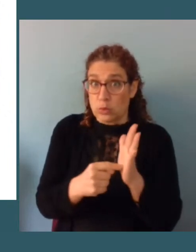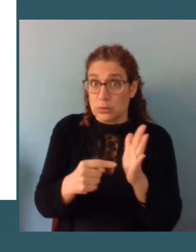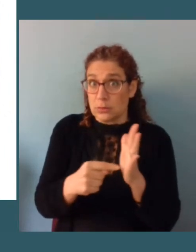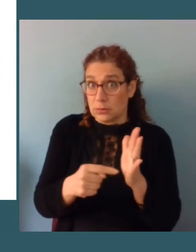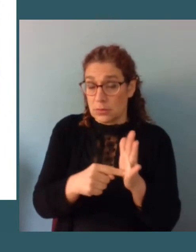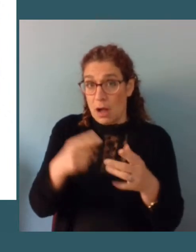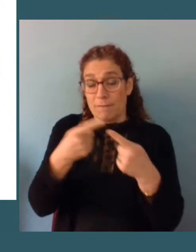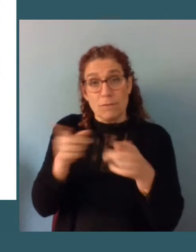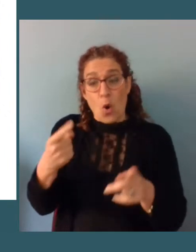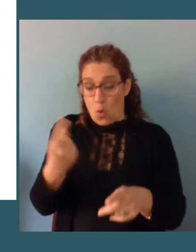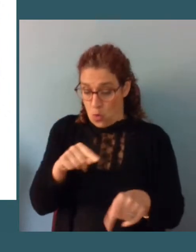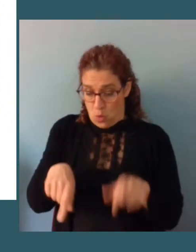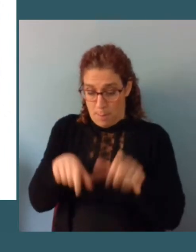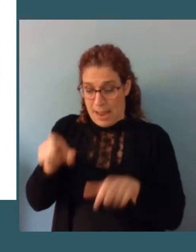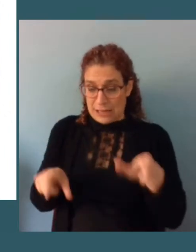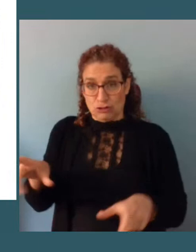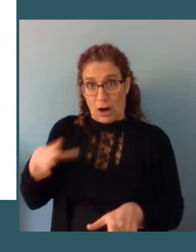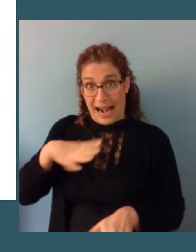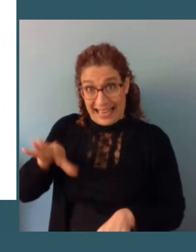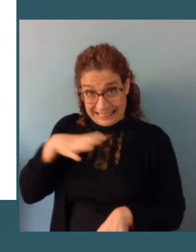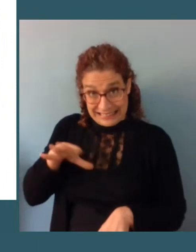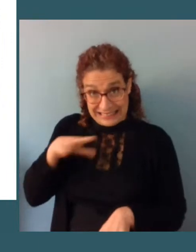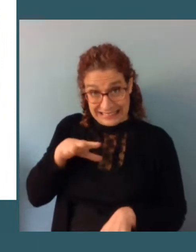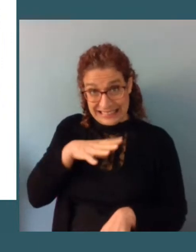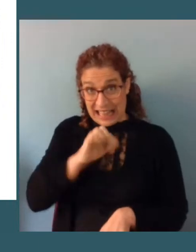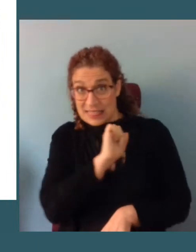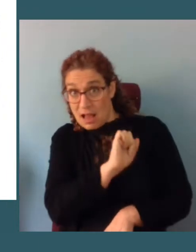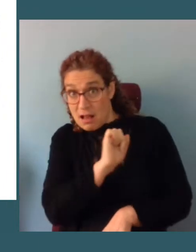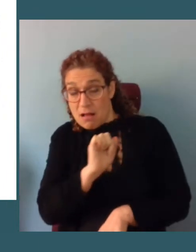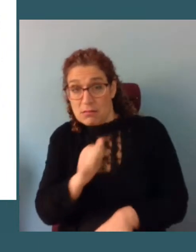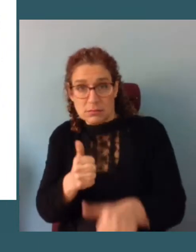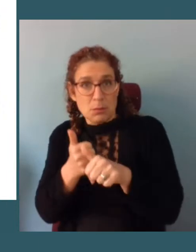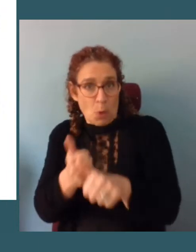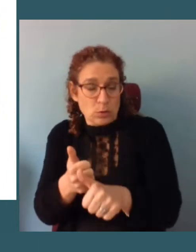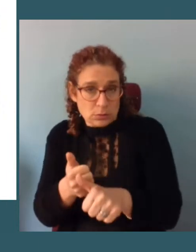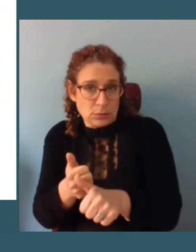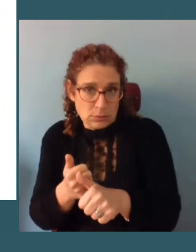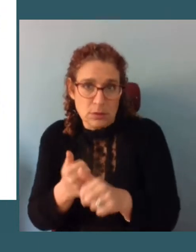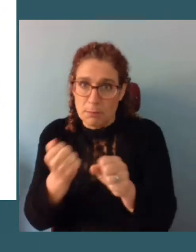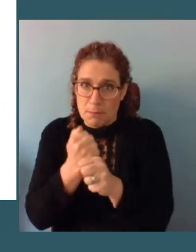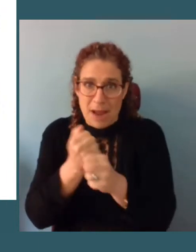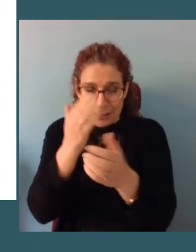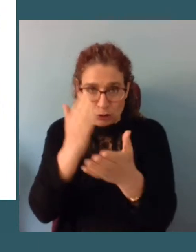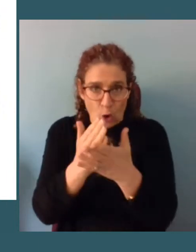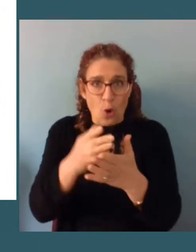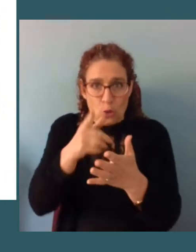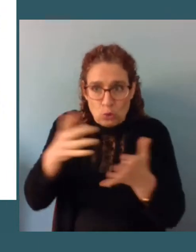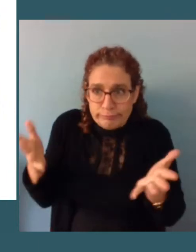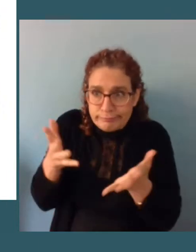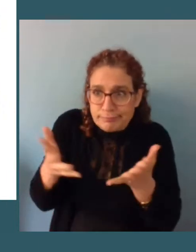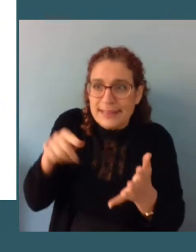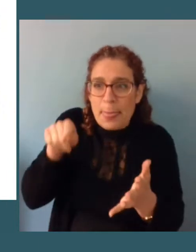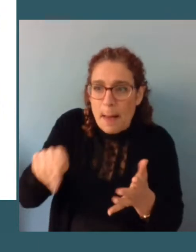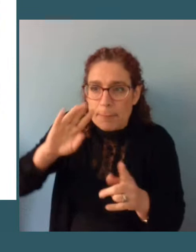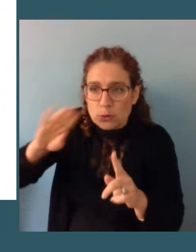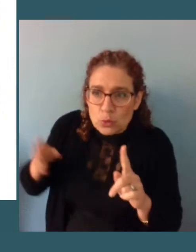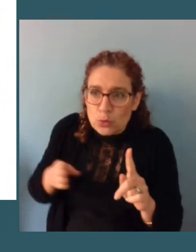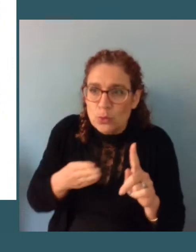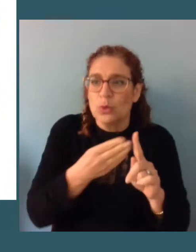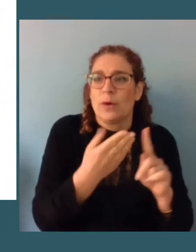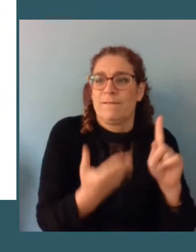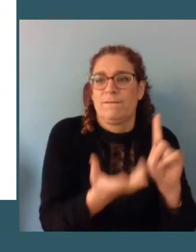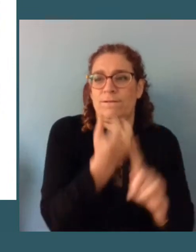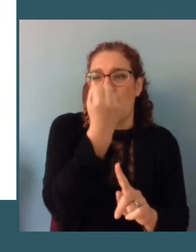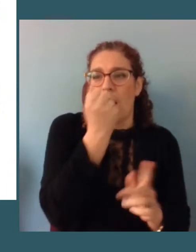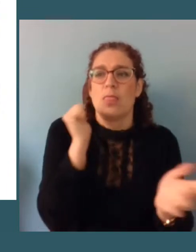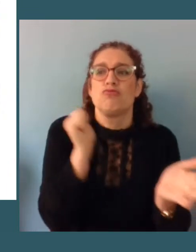that need that level of support, etc., find their way to those specialist services. And you've